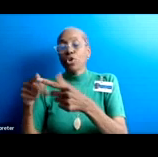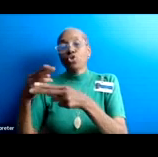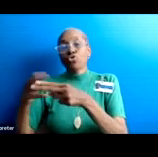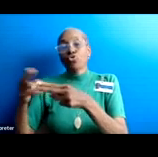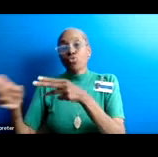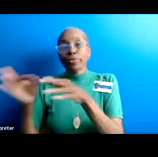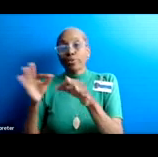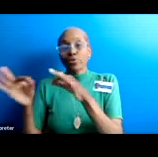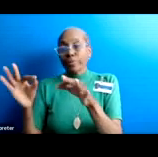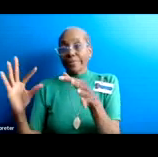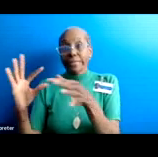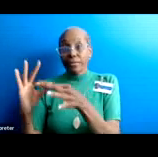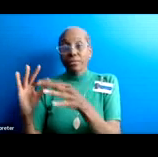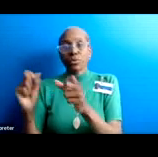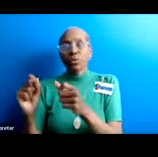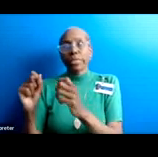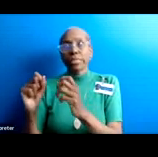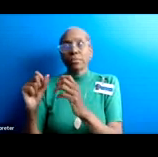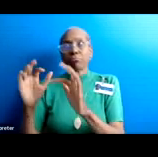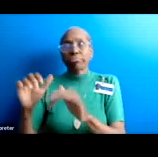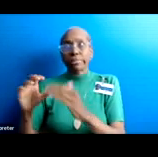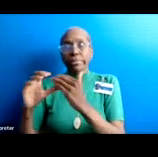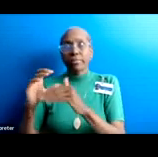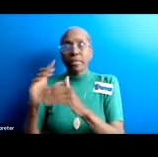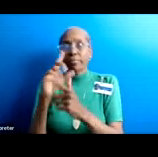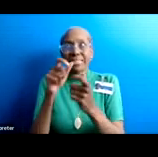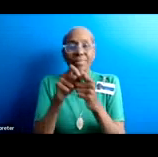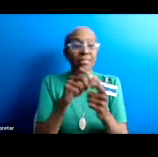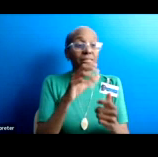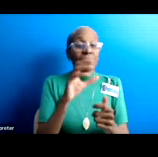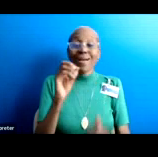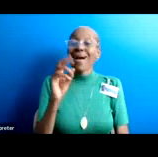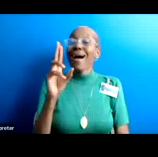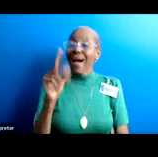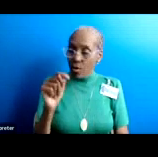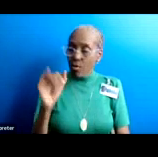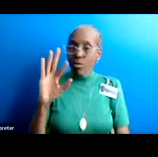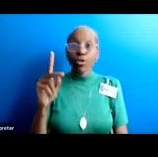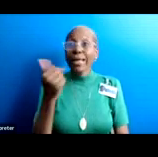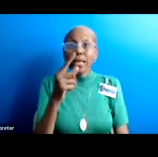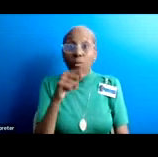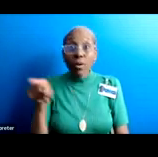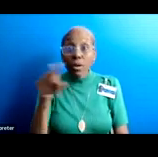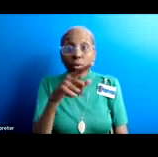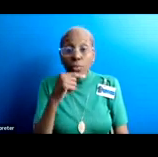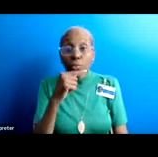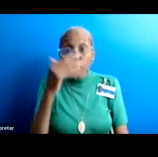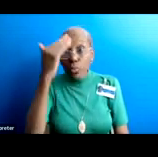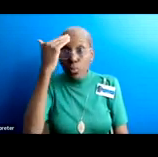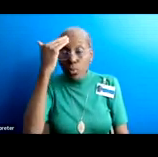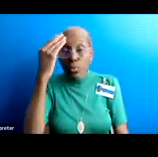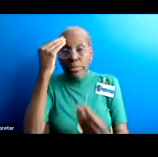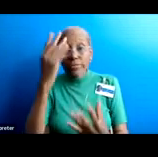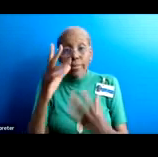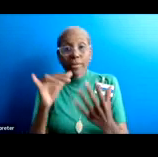an email as well. I'm just not sure specifically about Outlook. Is there anybody who has Outlook